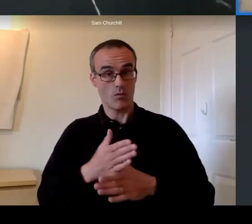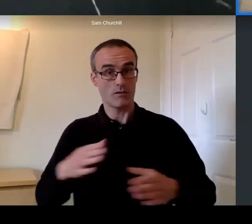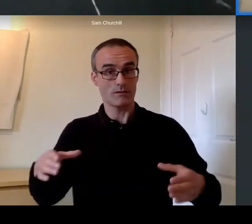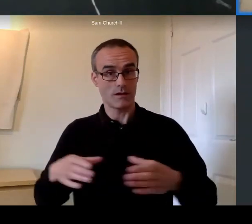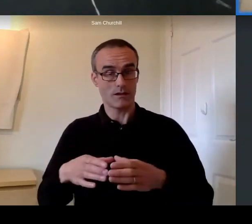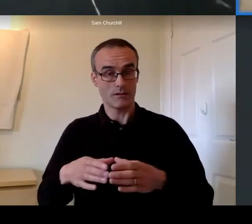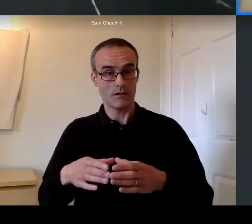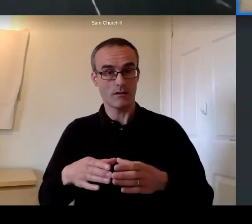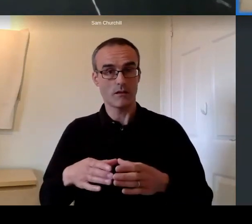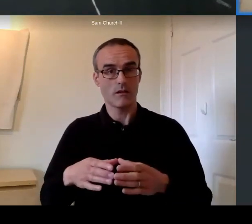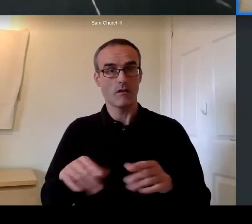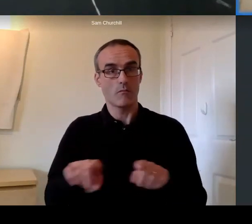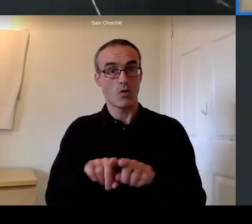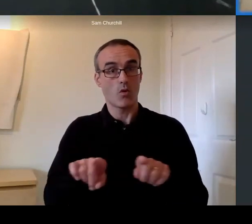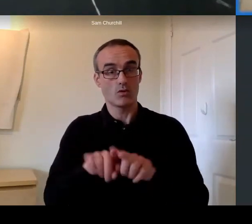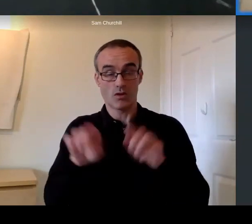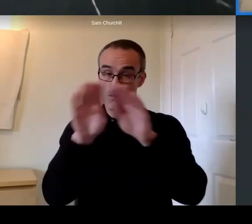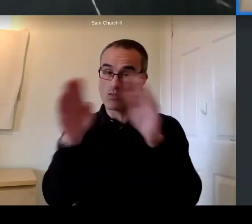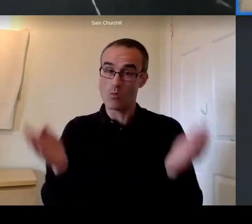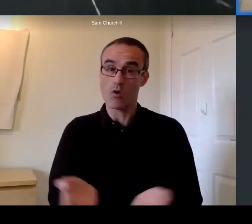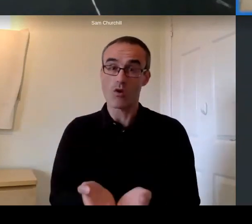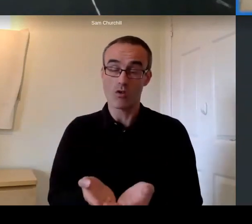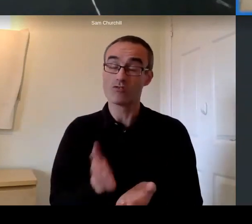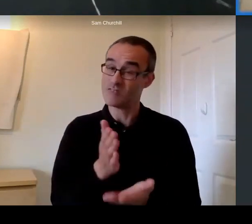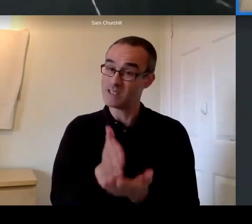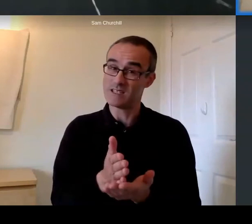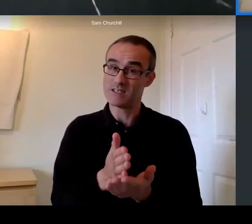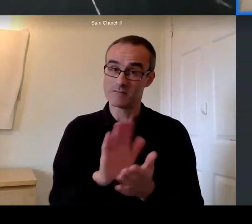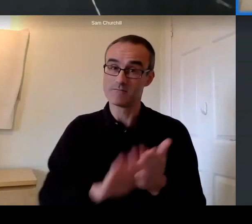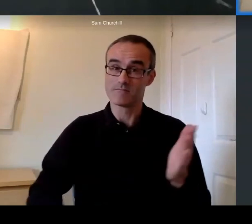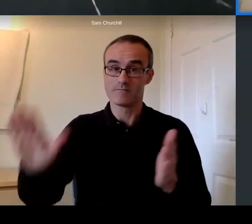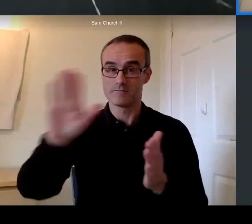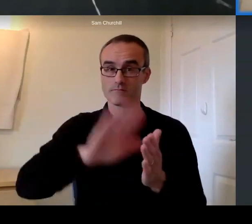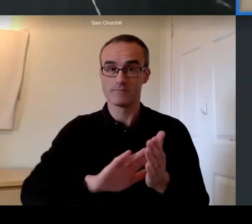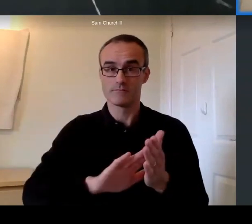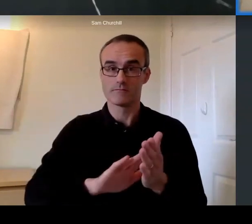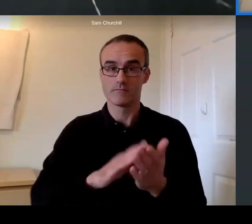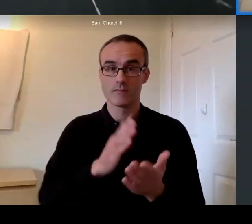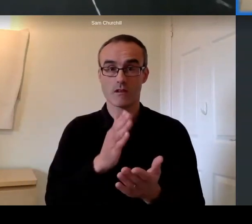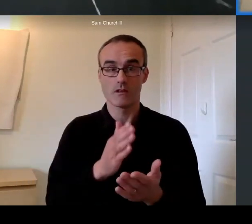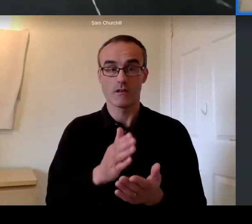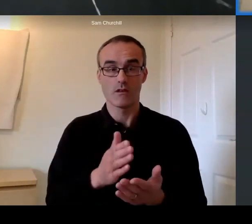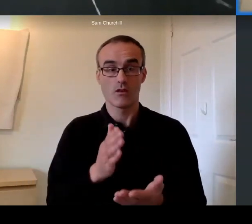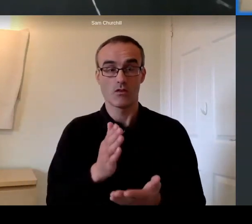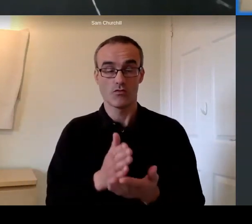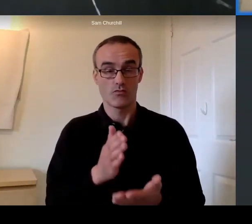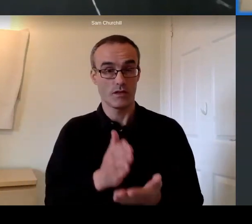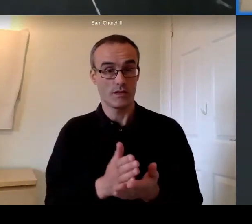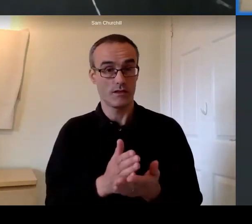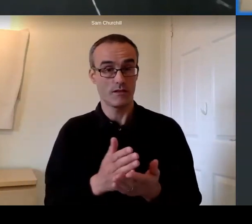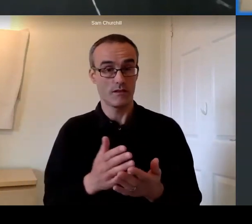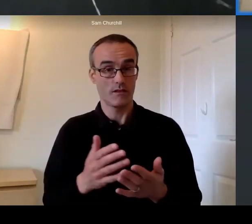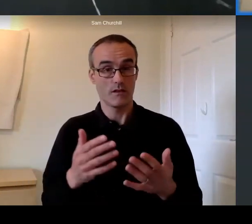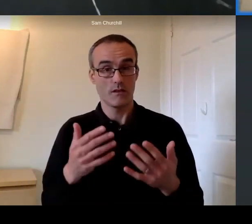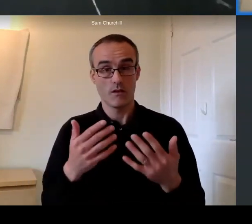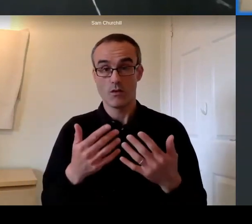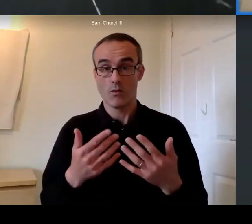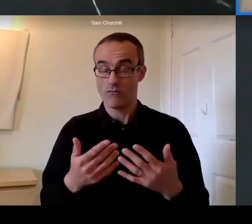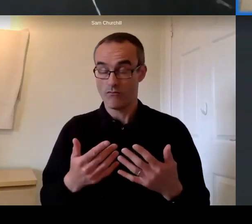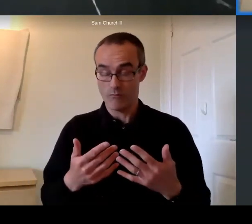really. So it's all about, I mean, obviously we've been doing it for years. We've been doing it for nearly as long as I've been born as a